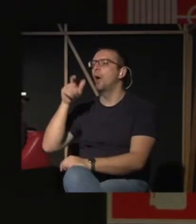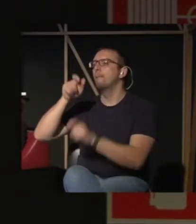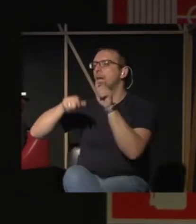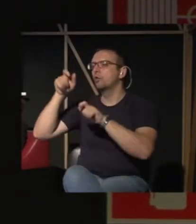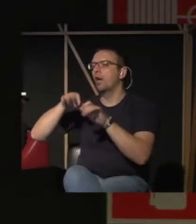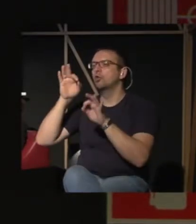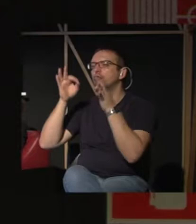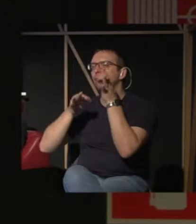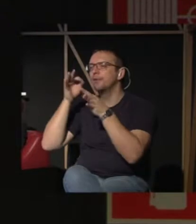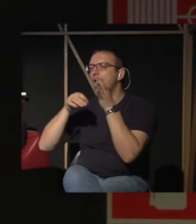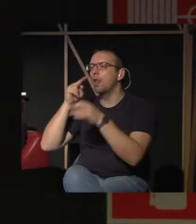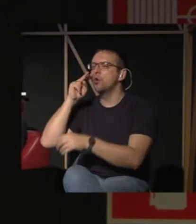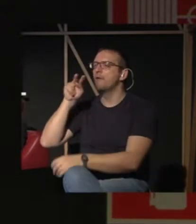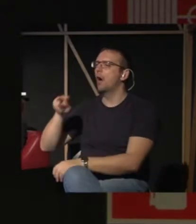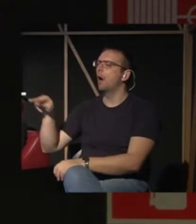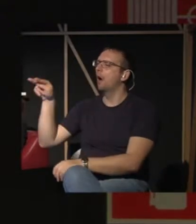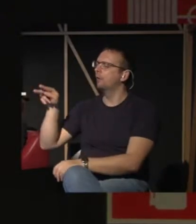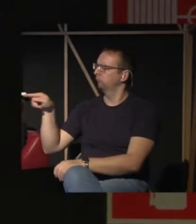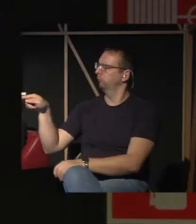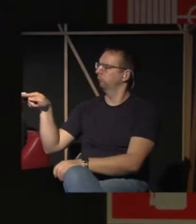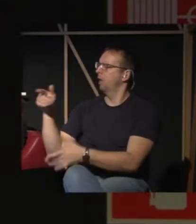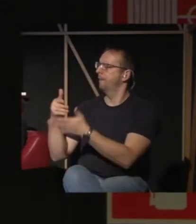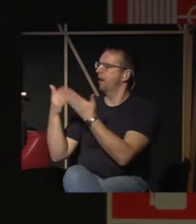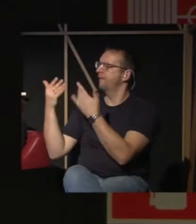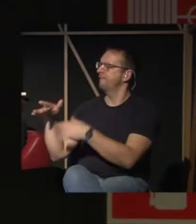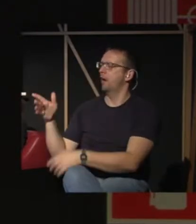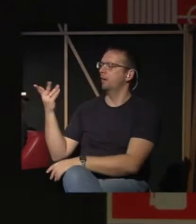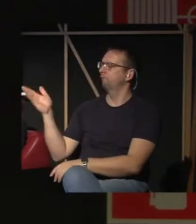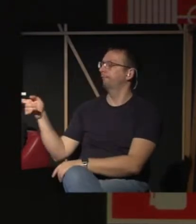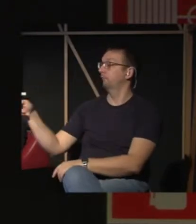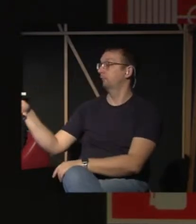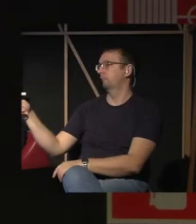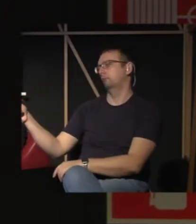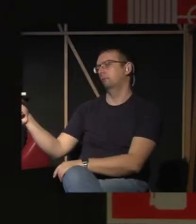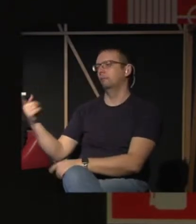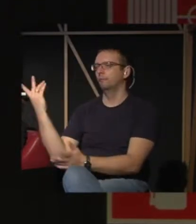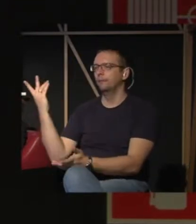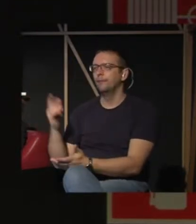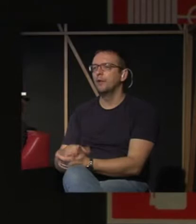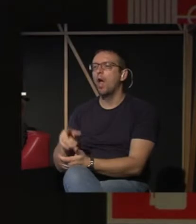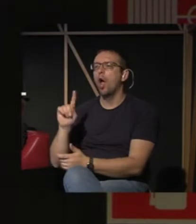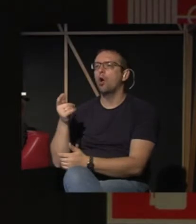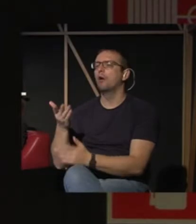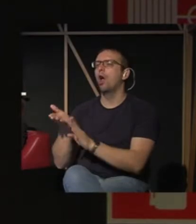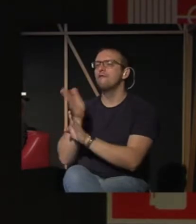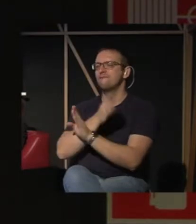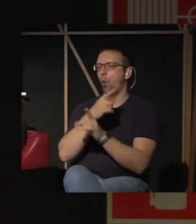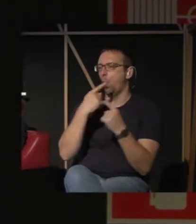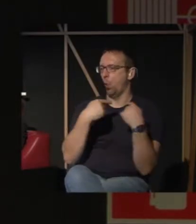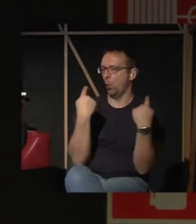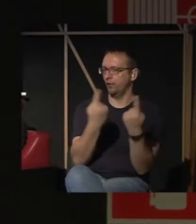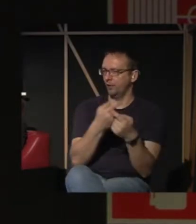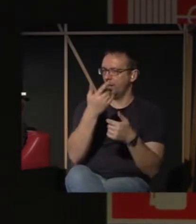the stadiums, and then also at the 2 semifinals. For the feedback that we were not able to